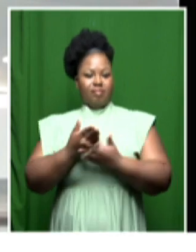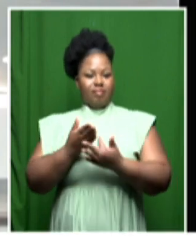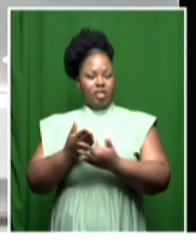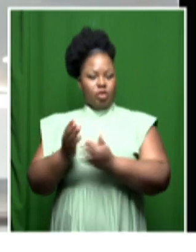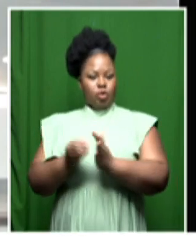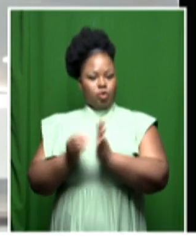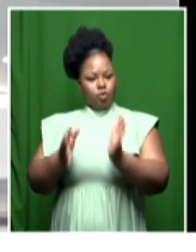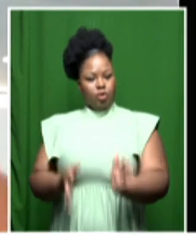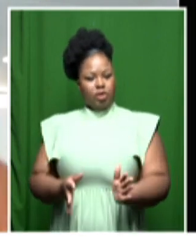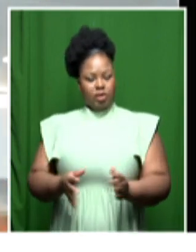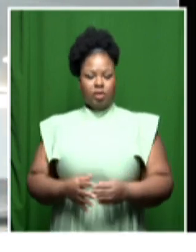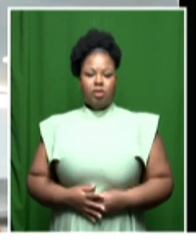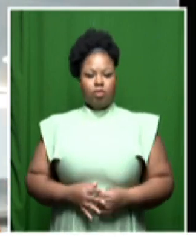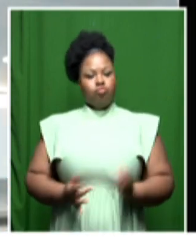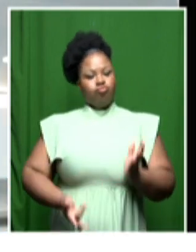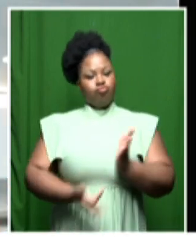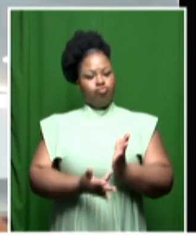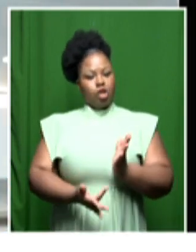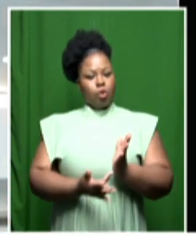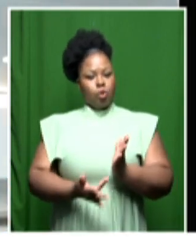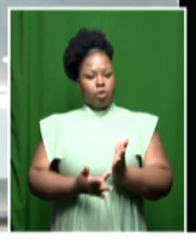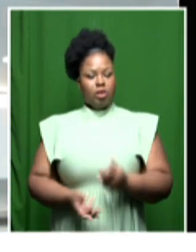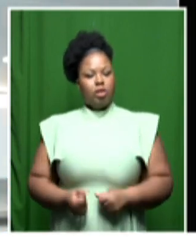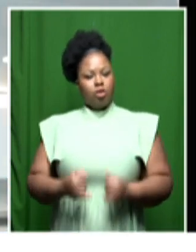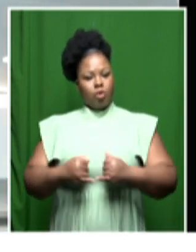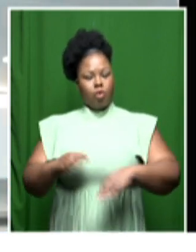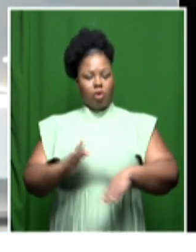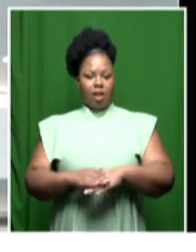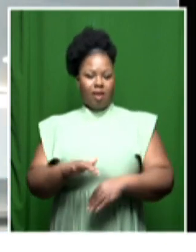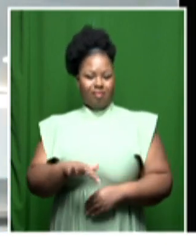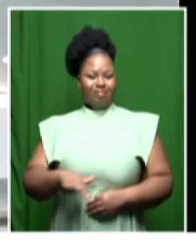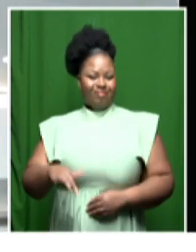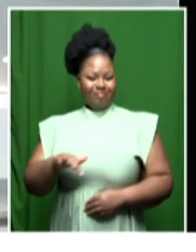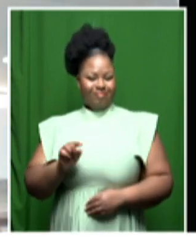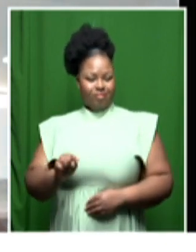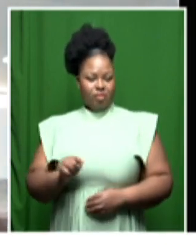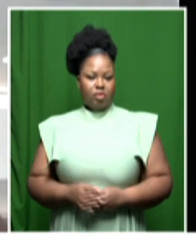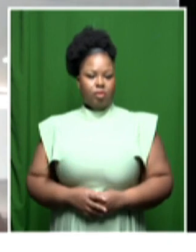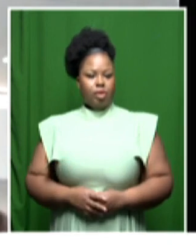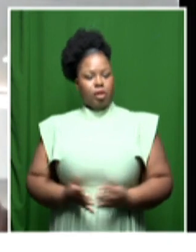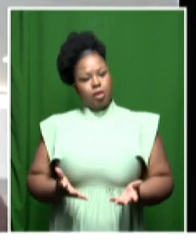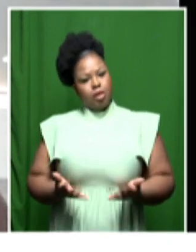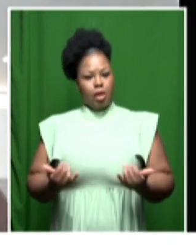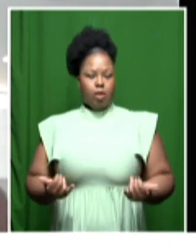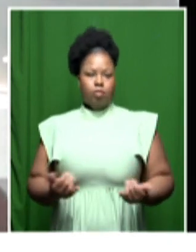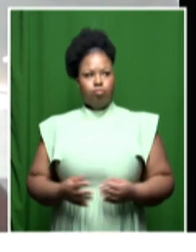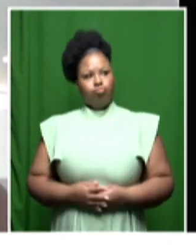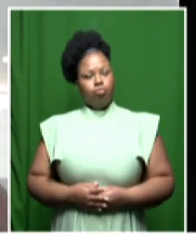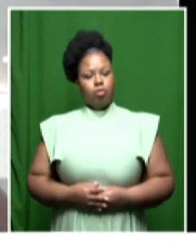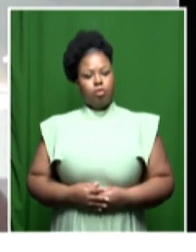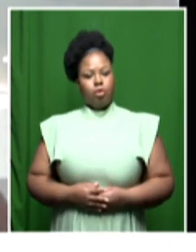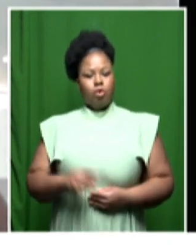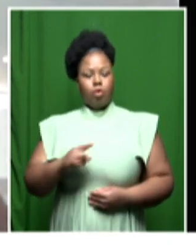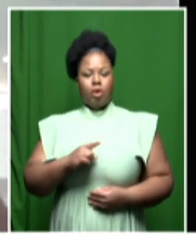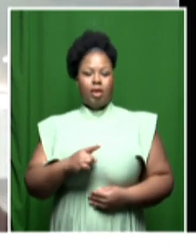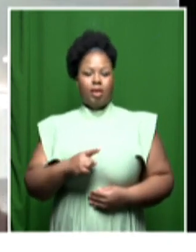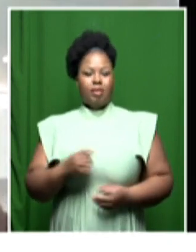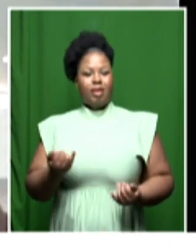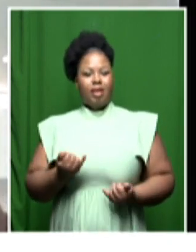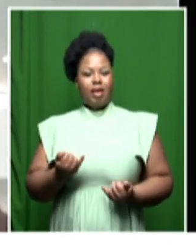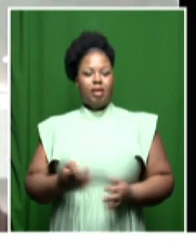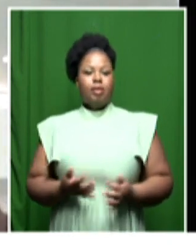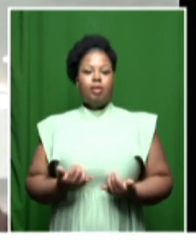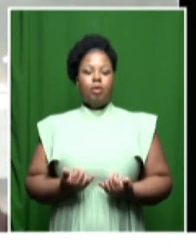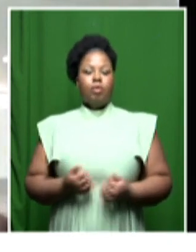students leveraging technology and the online platforms through an online platform. So it's really a study